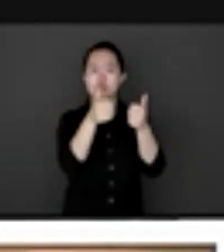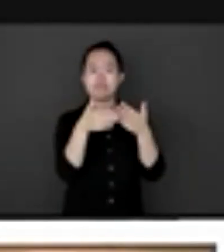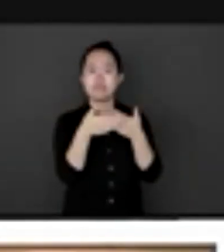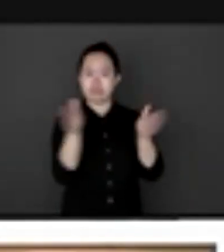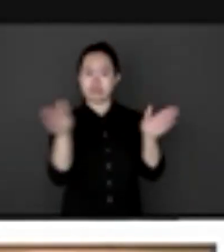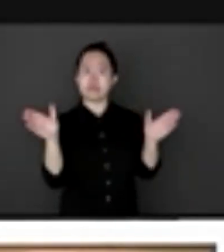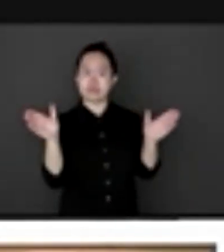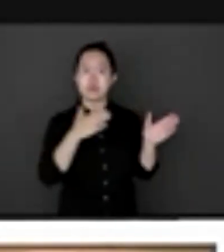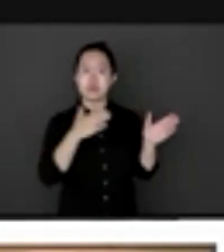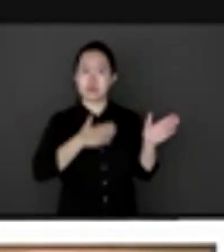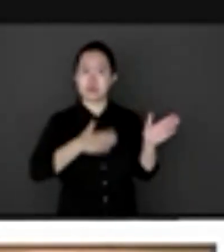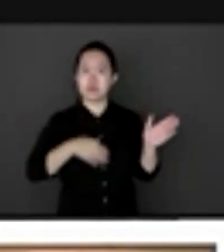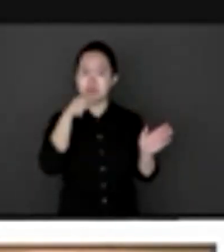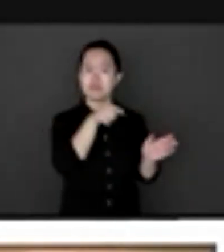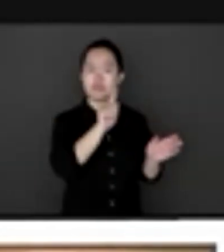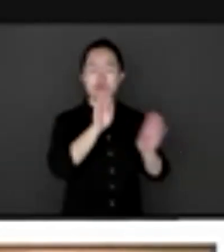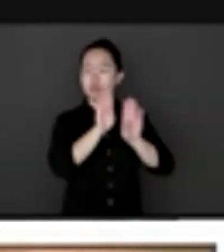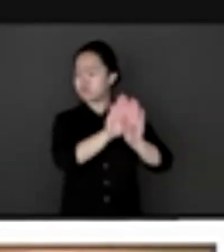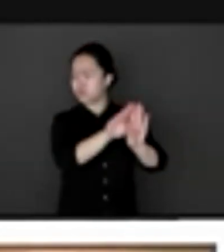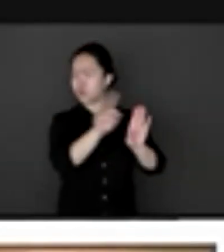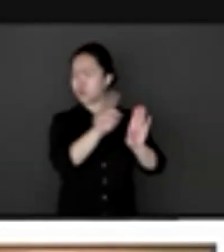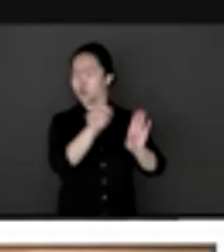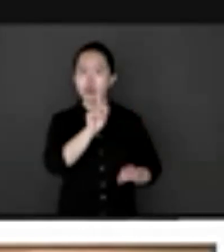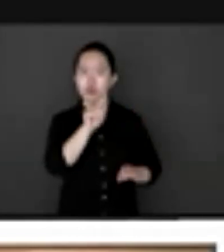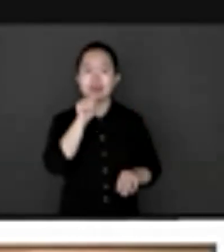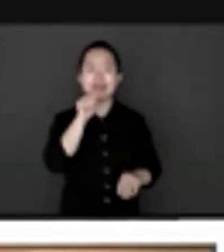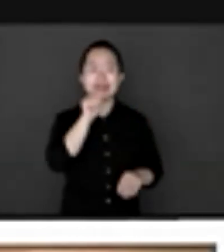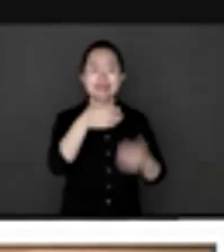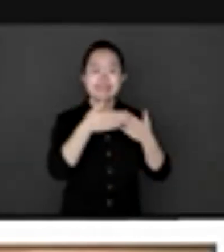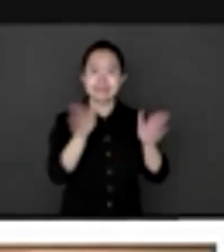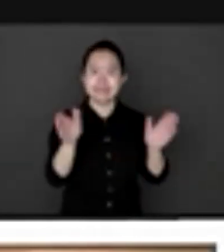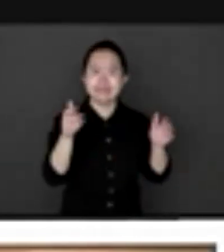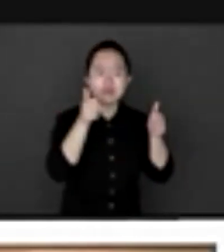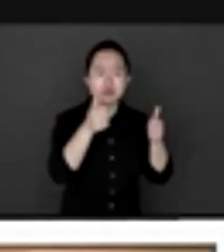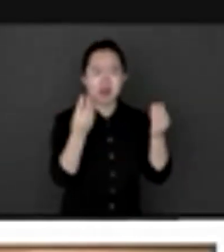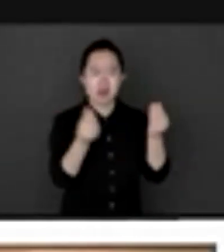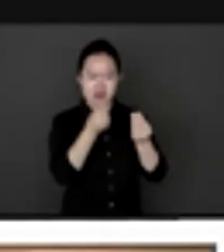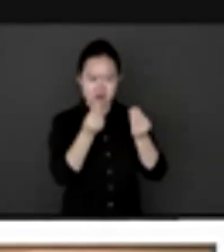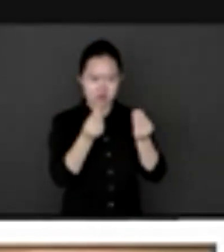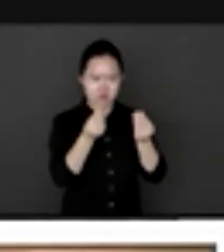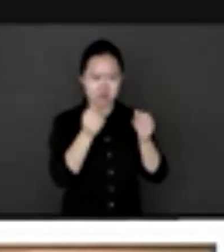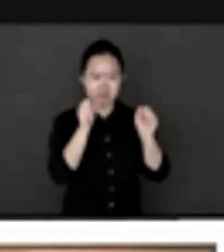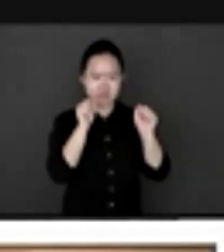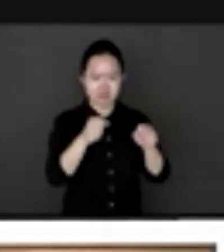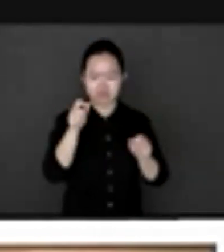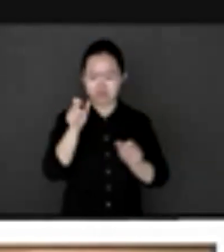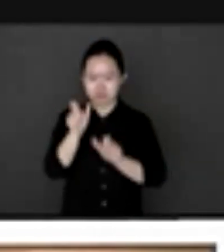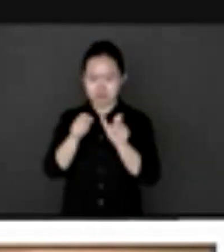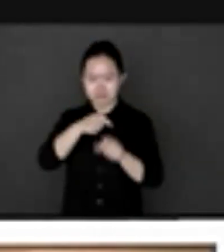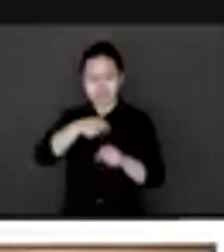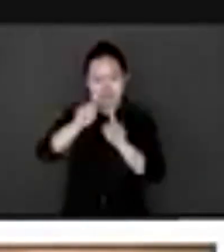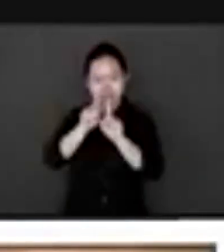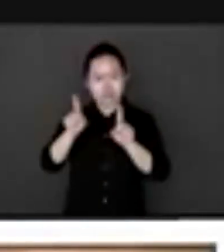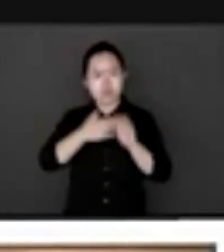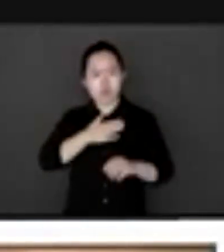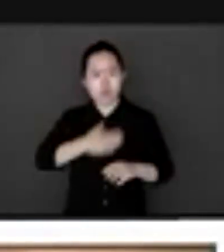opportunity side, but also from the challenging side. And this together, we endeavored